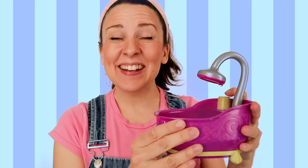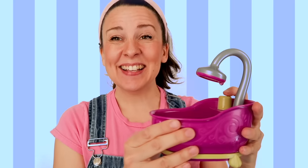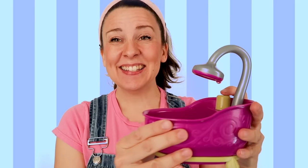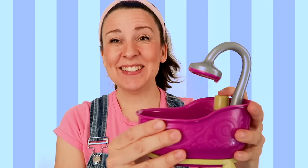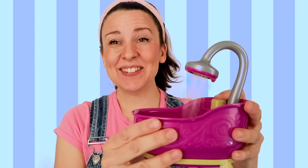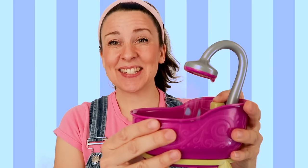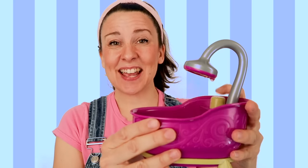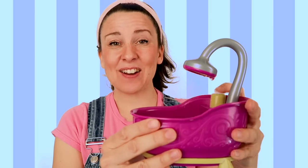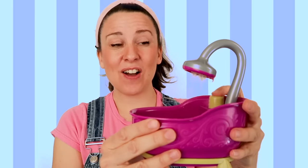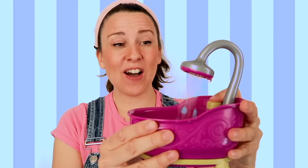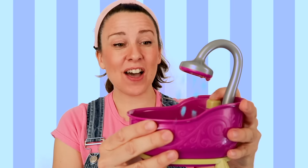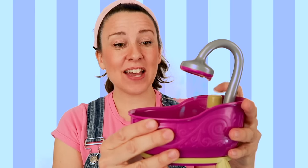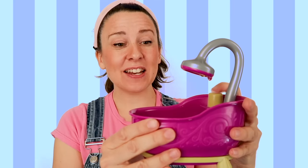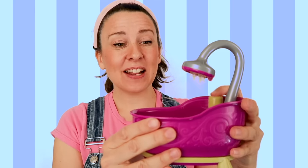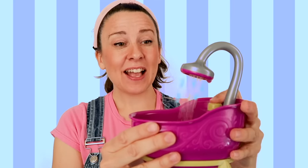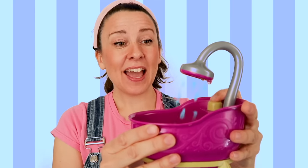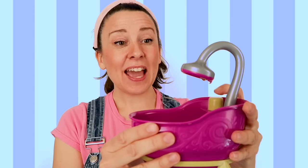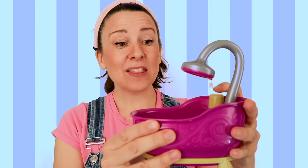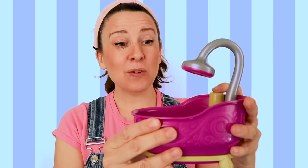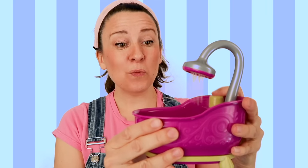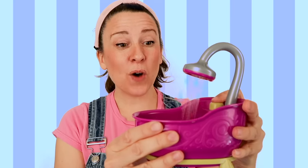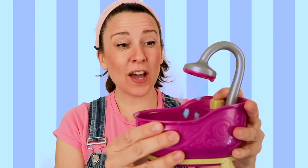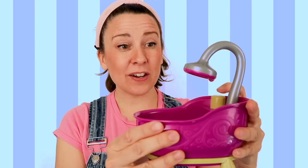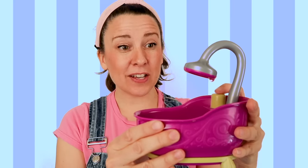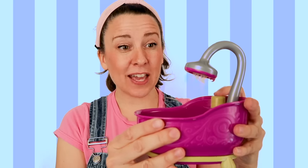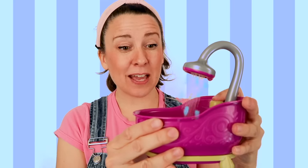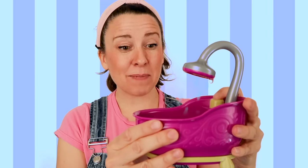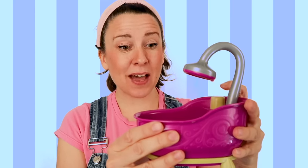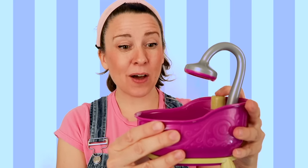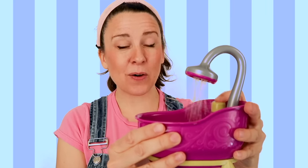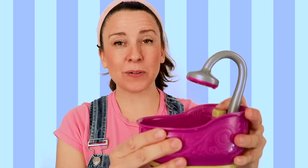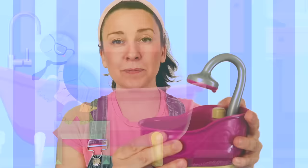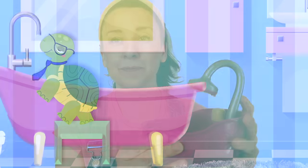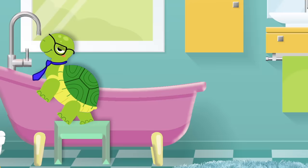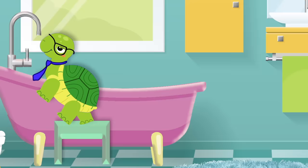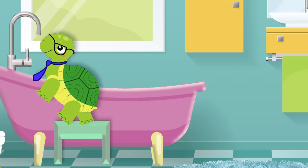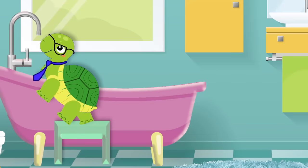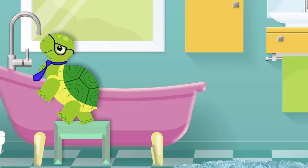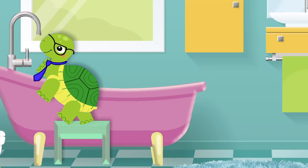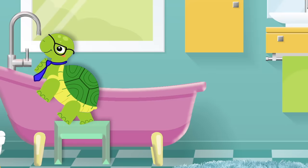Wow! You said on, and the water came out.